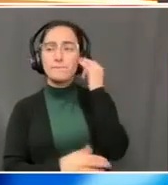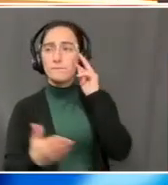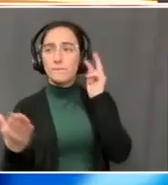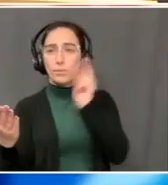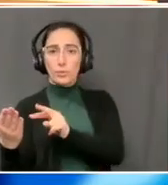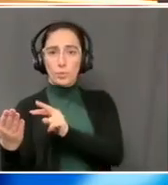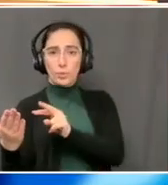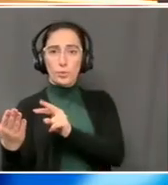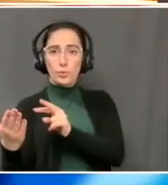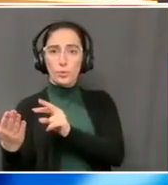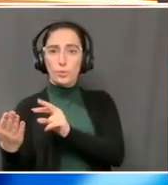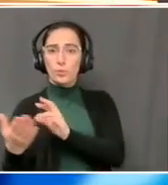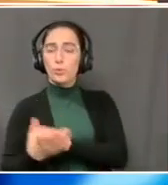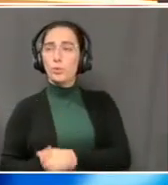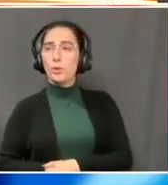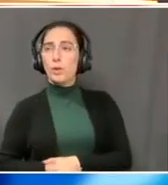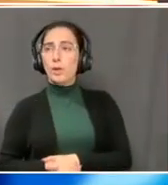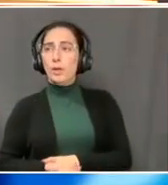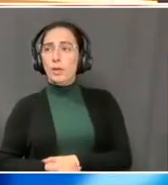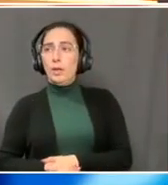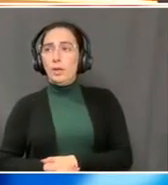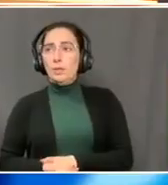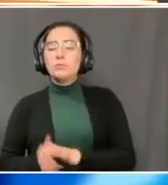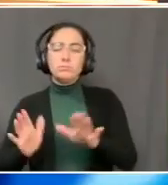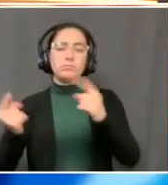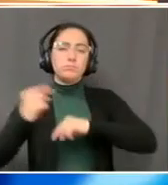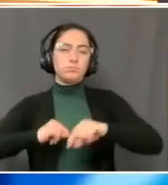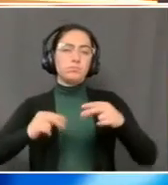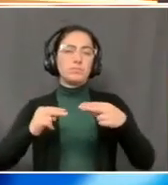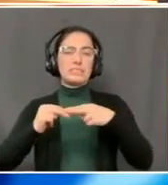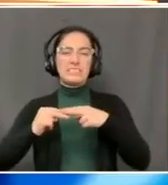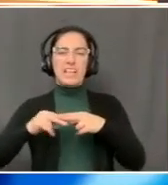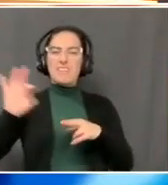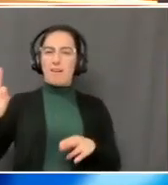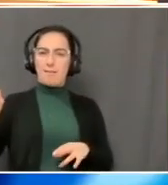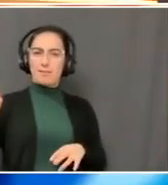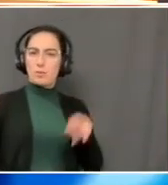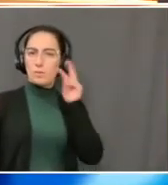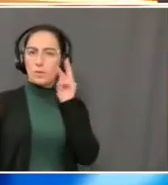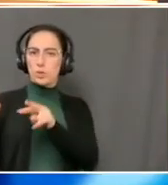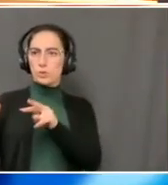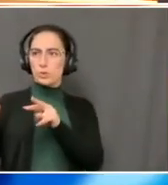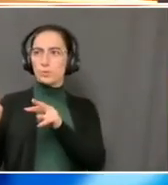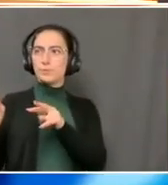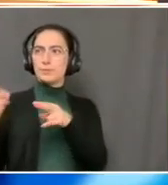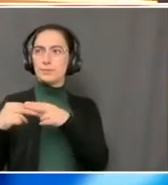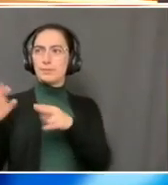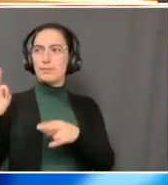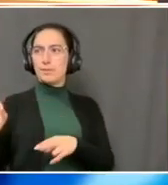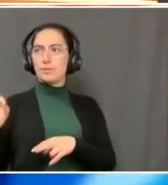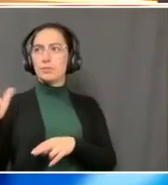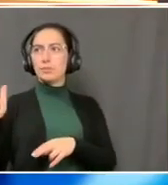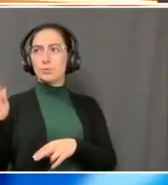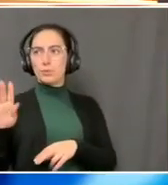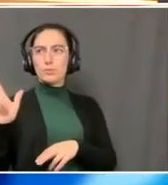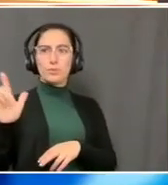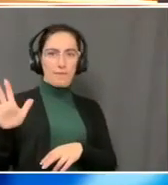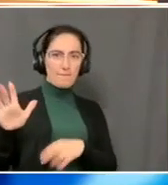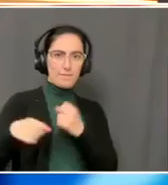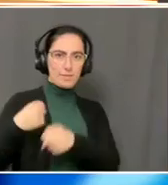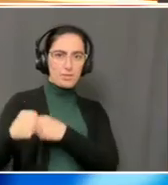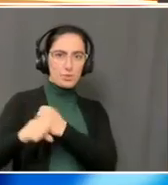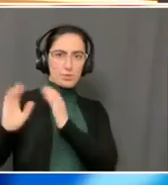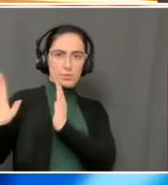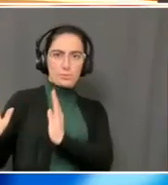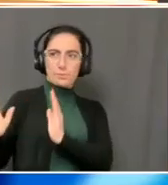starting at, let's look at that slide 9. If you go back to that slide 9 for 24-25, that school sites